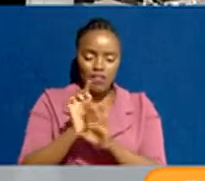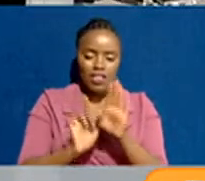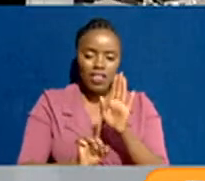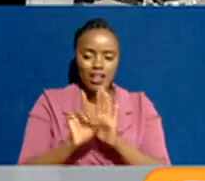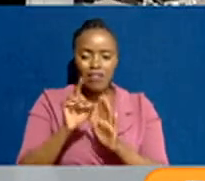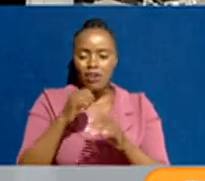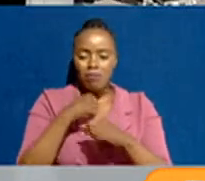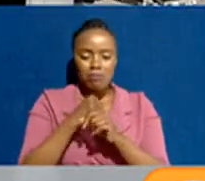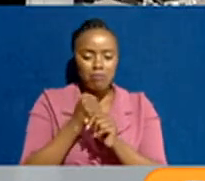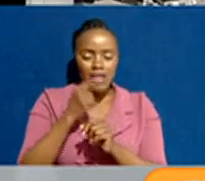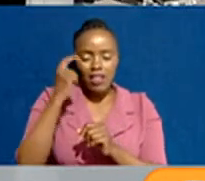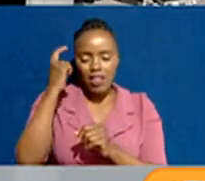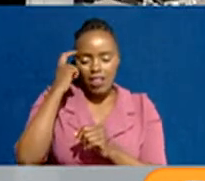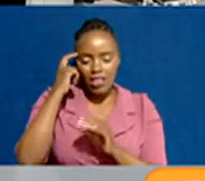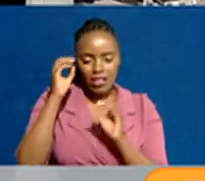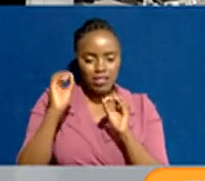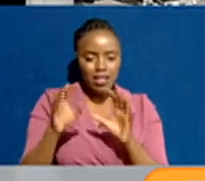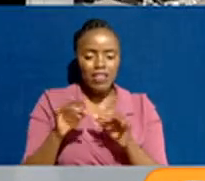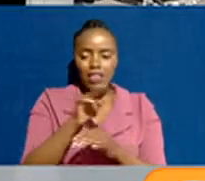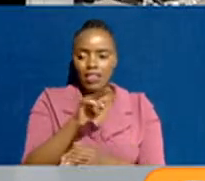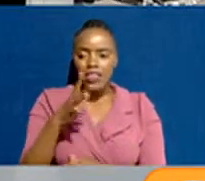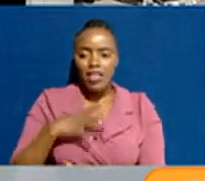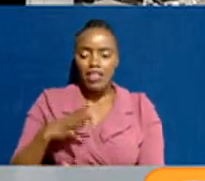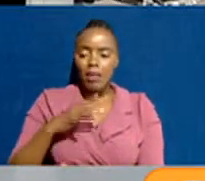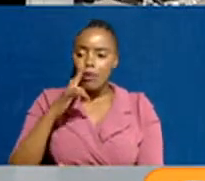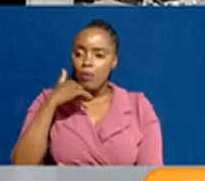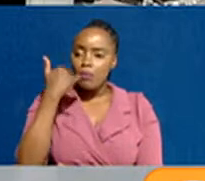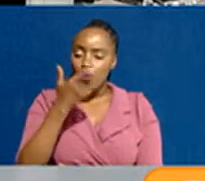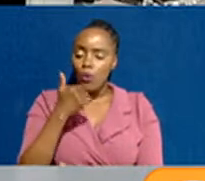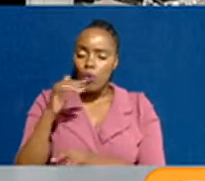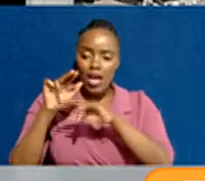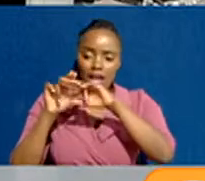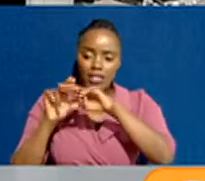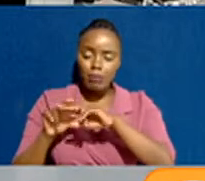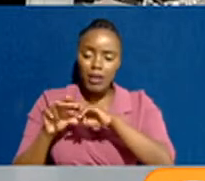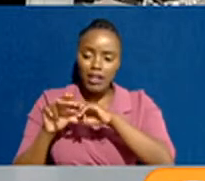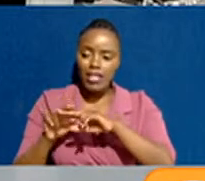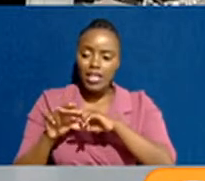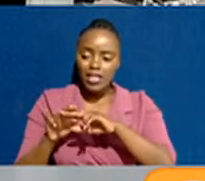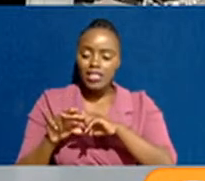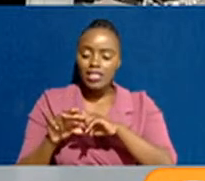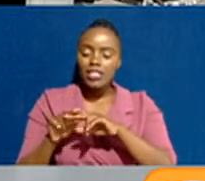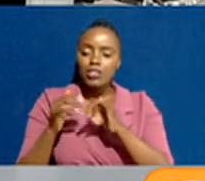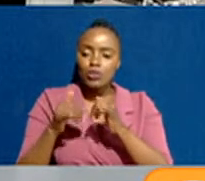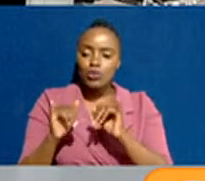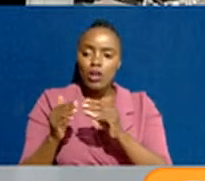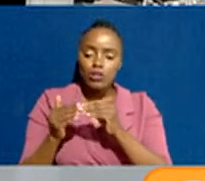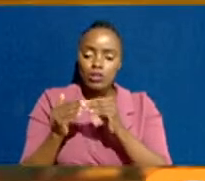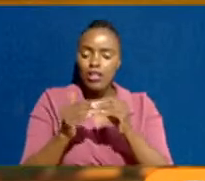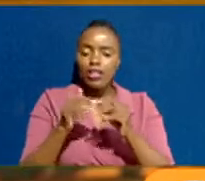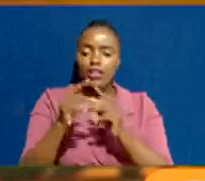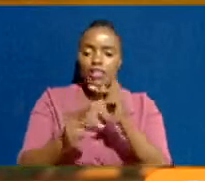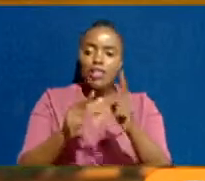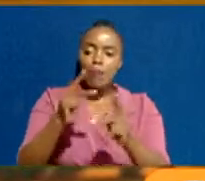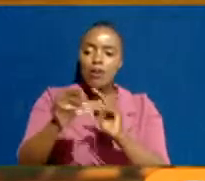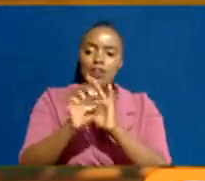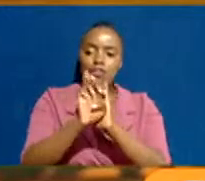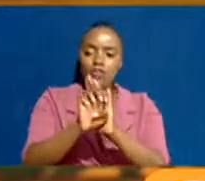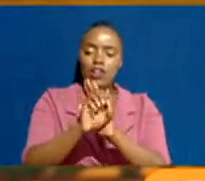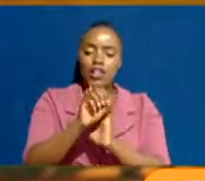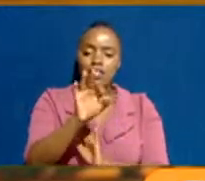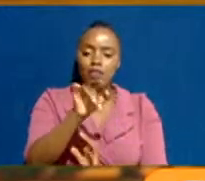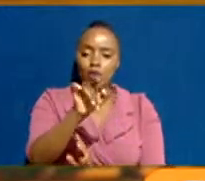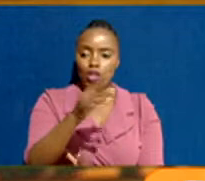make. And these are the people that we are relying on to drive the process. For example, if you go